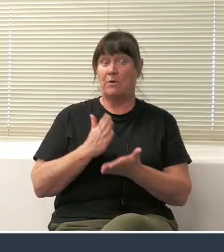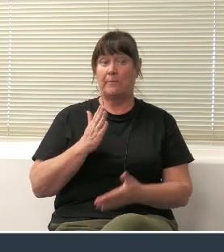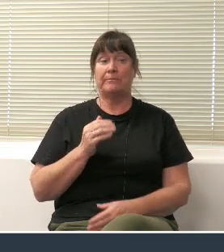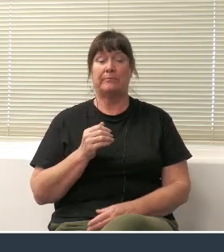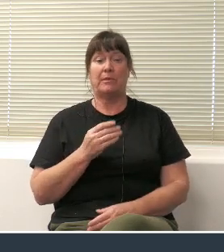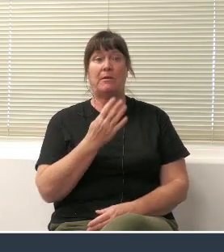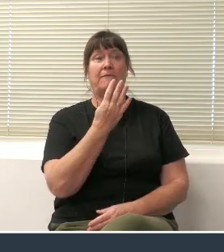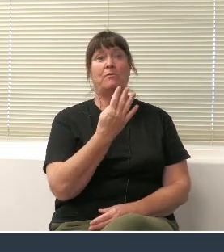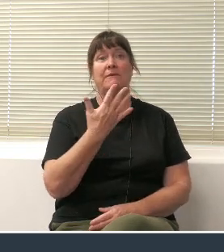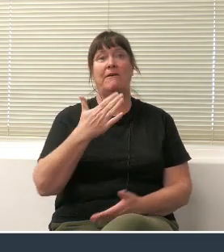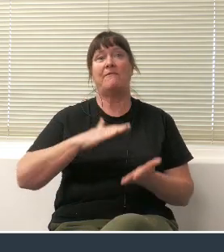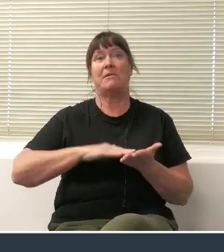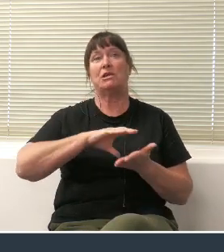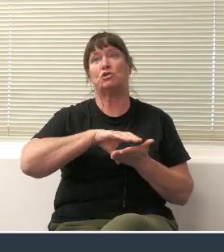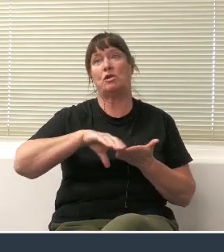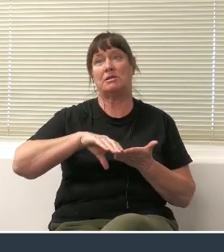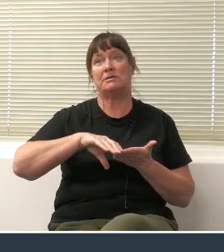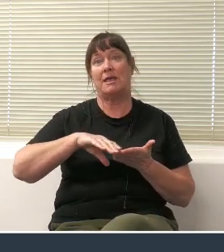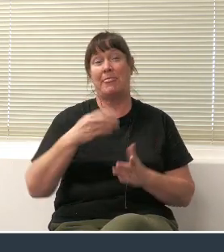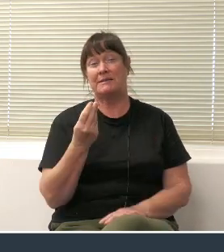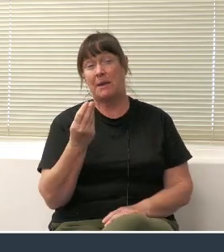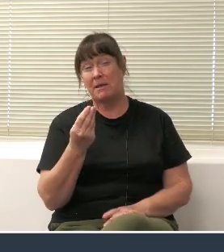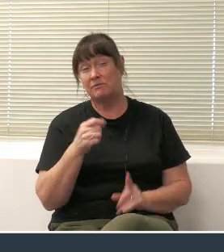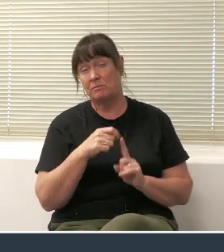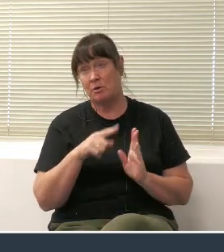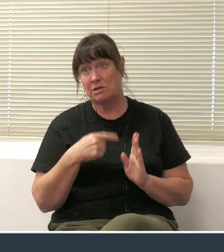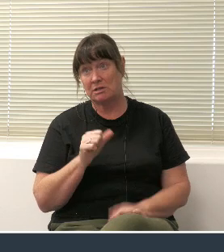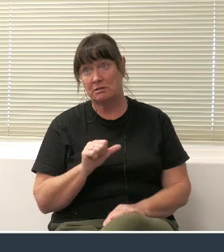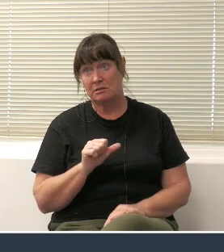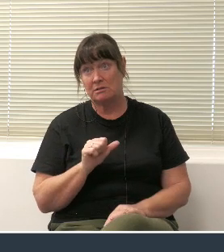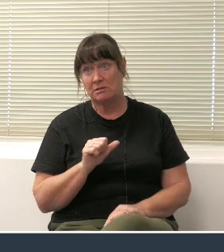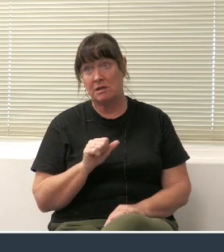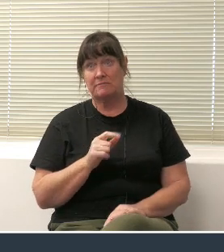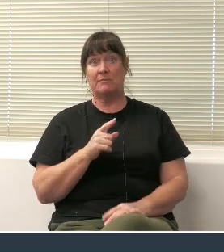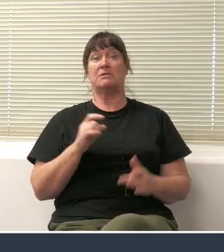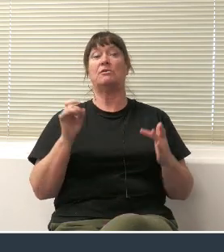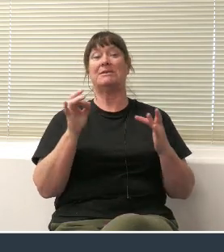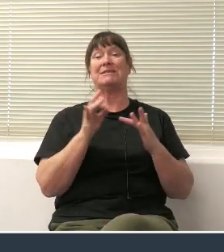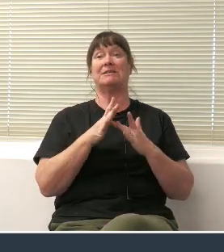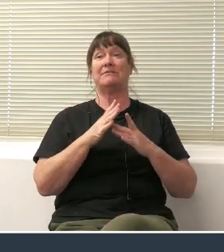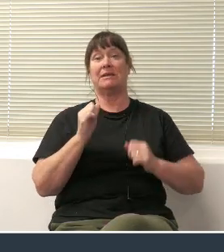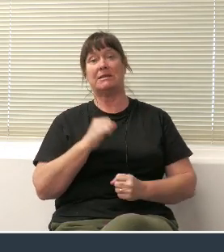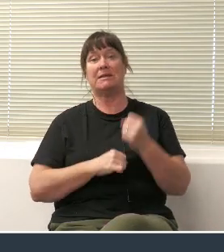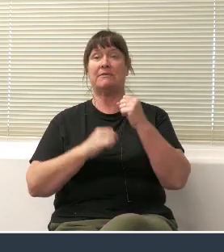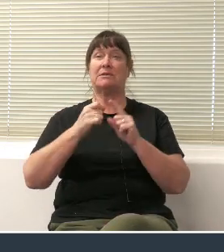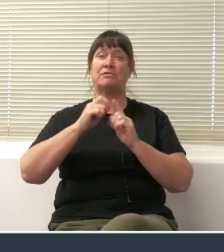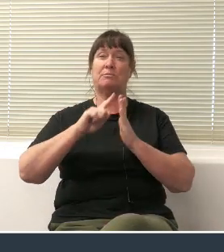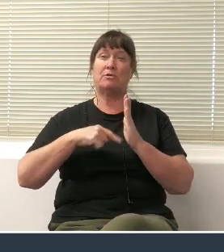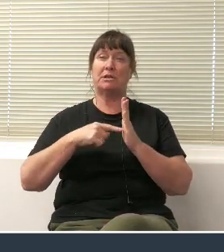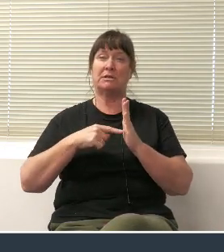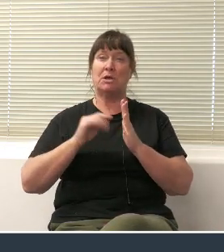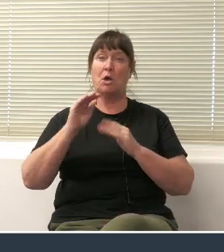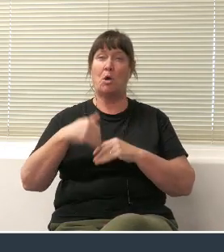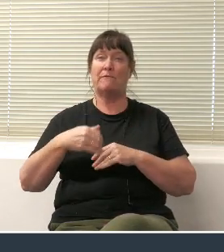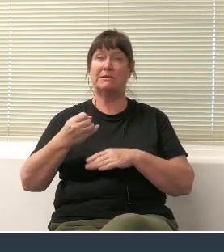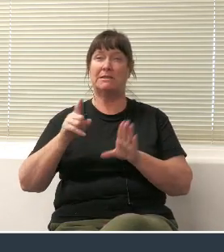that $45 million is the cost of this project? That was what we got on the significant infrastructure projects over the next 10 years that